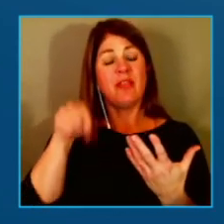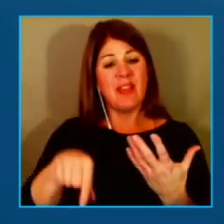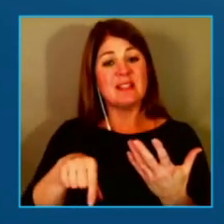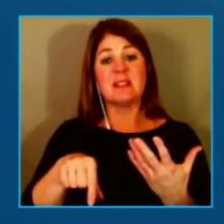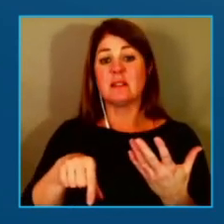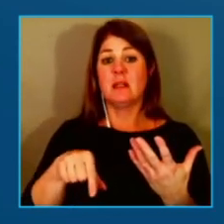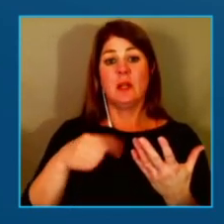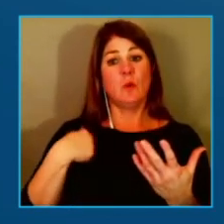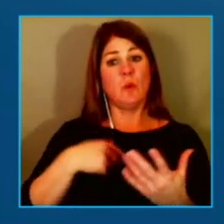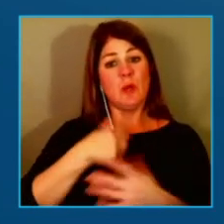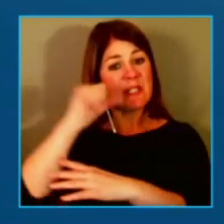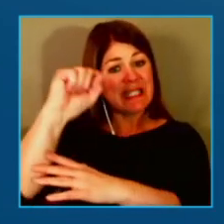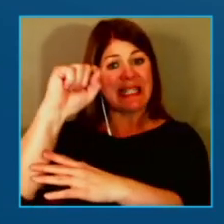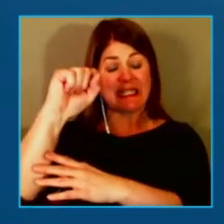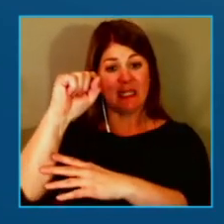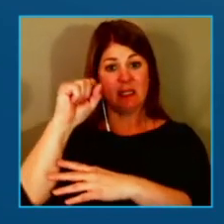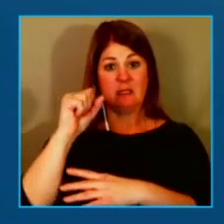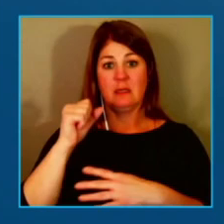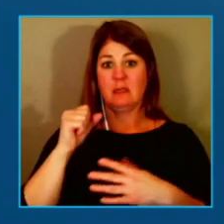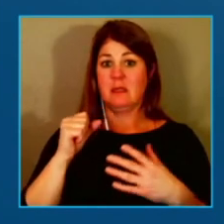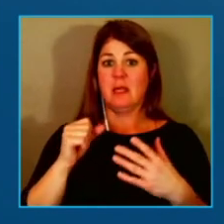screaming after 6-7